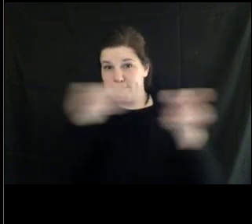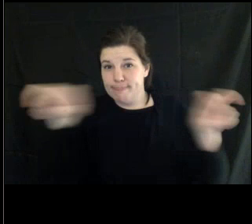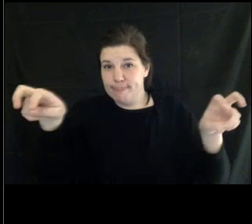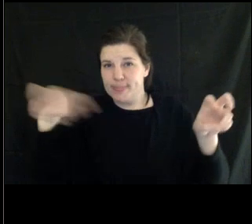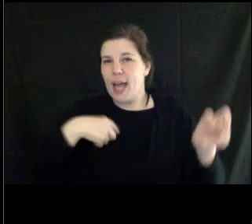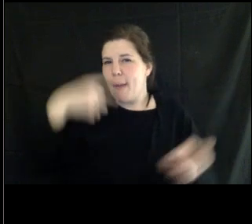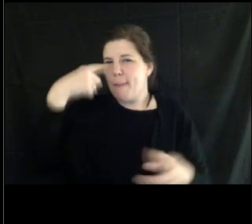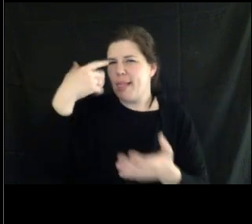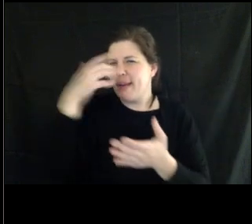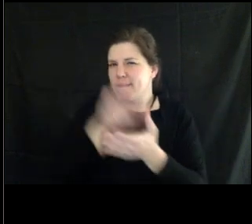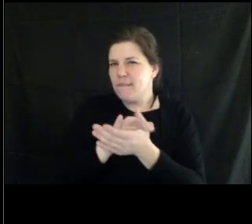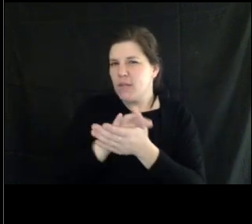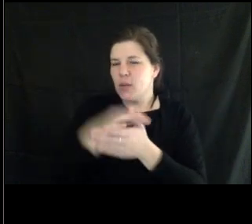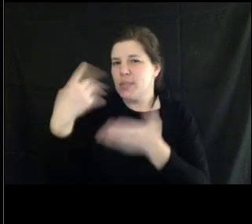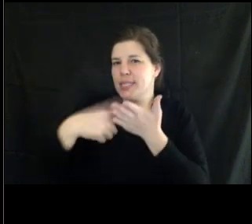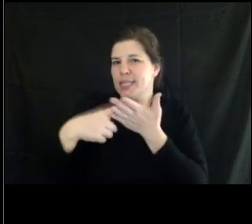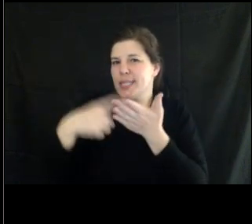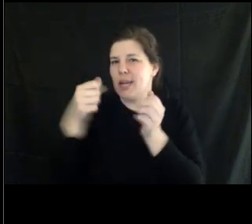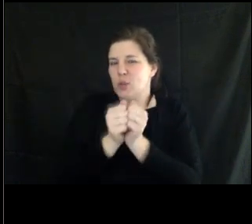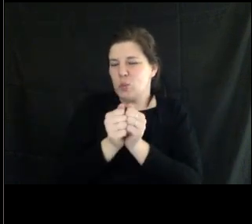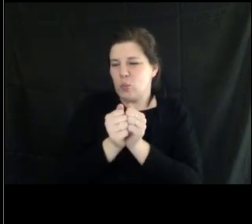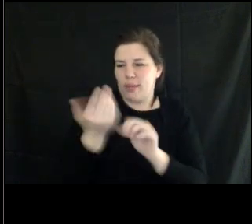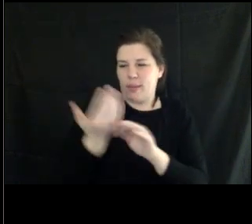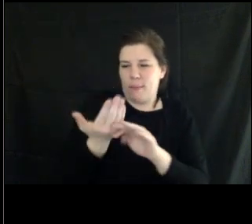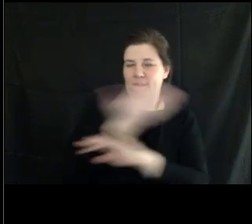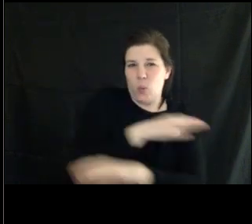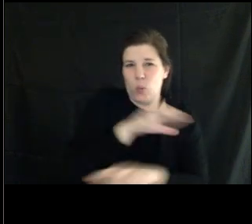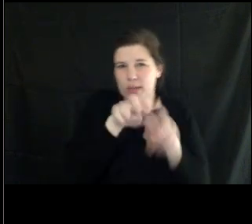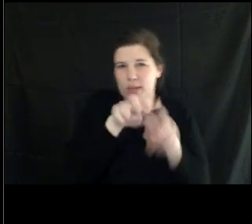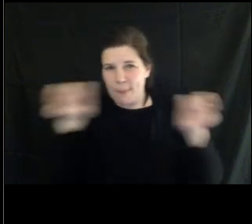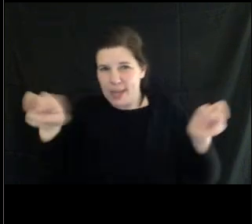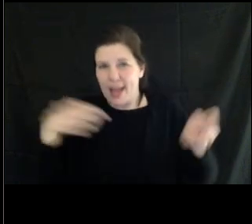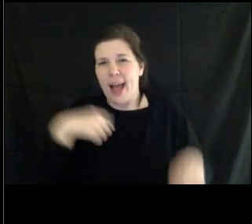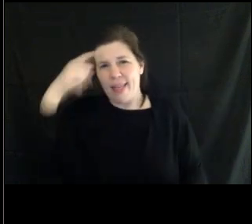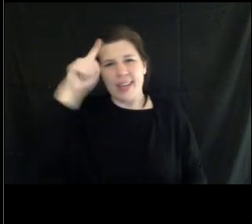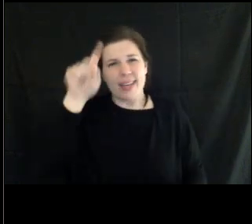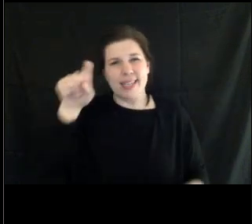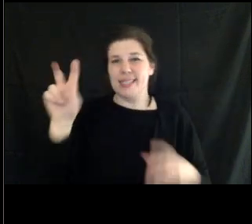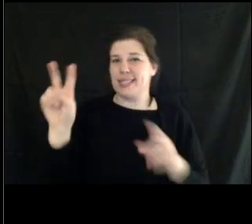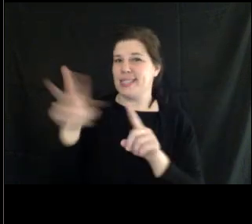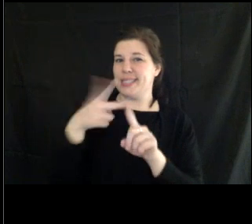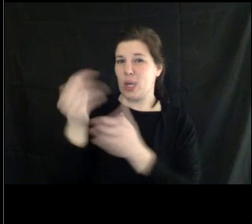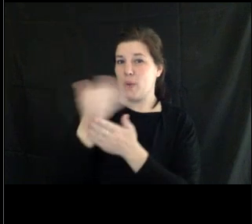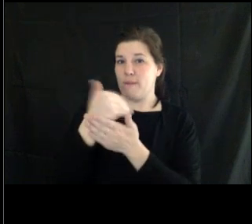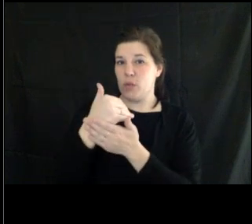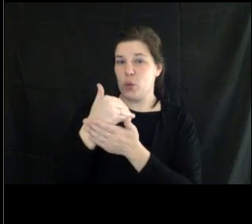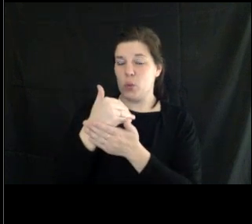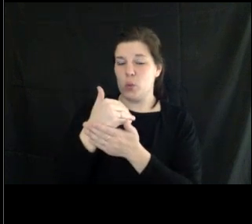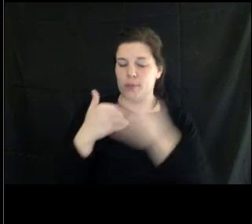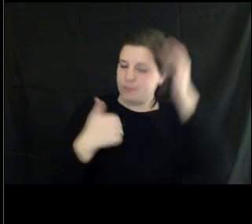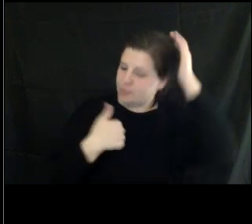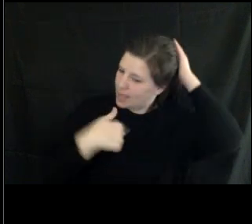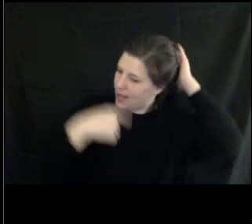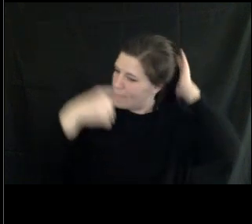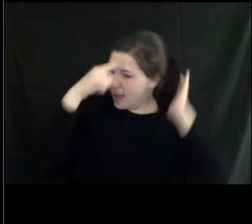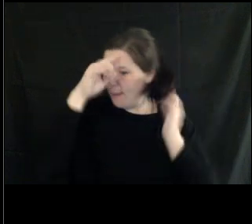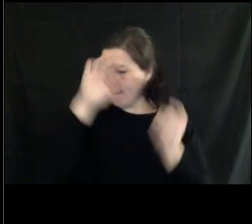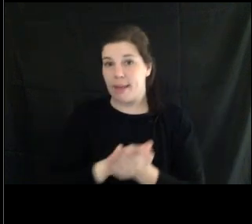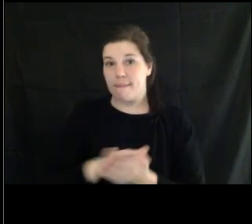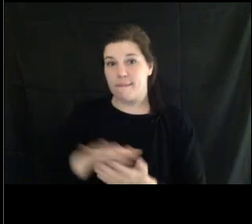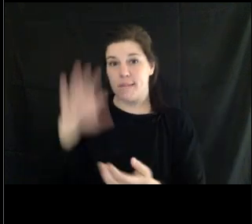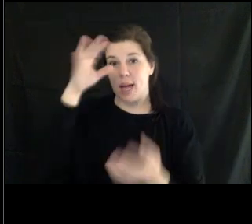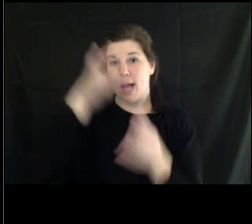commission. And I think that it needs a second review in front of the commission as seated and in front of the community. I believe option one was the choice, and I'm not sure if